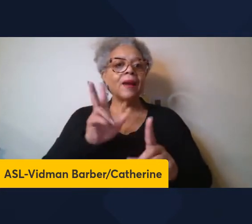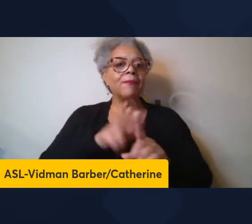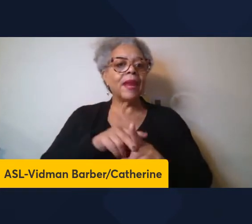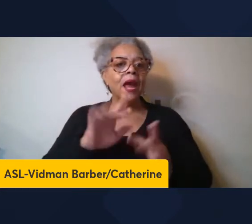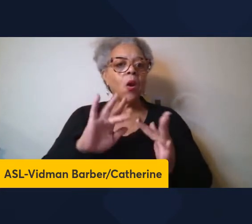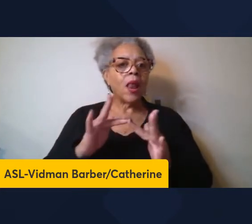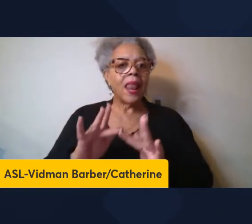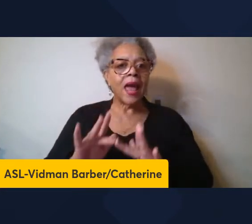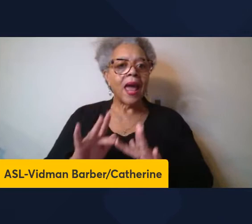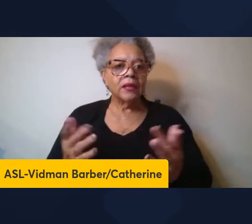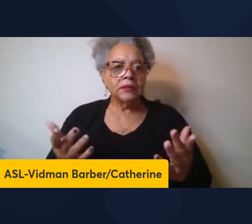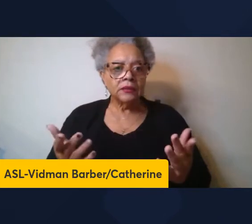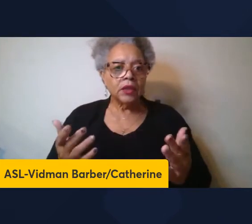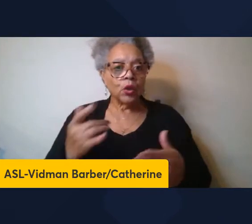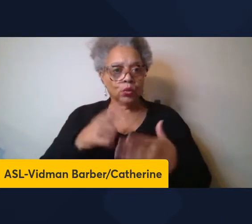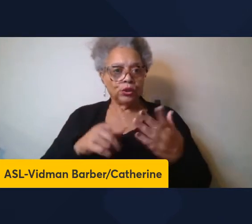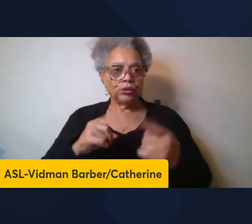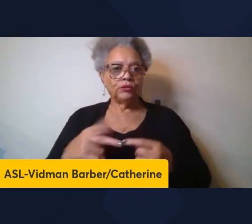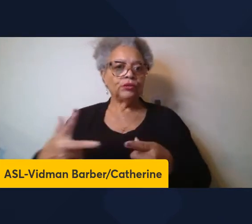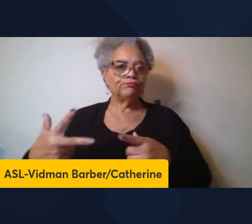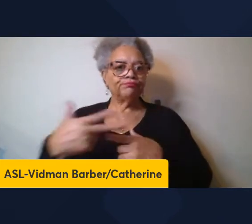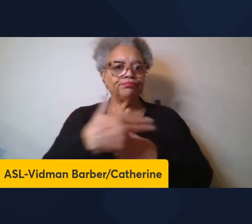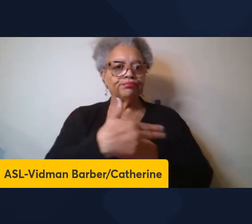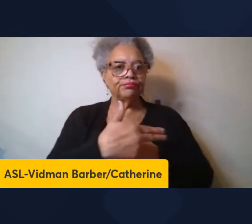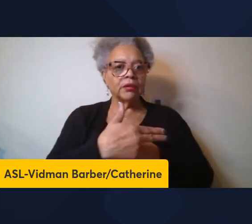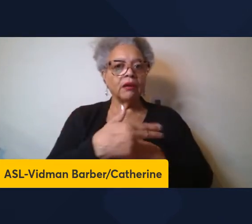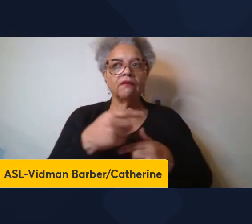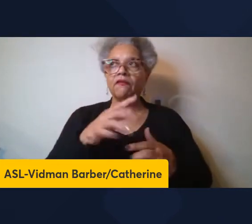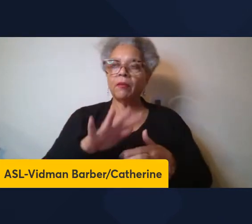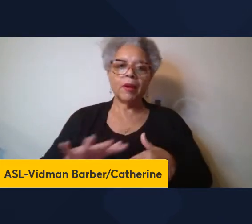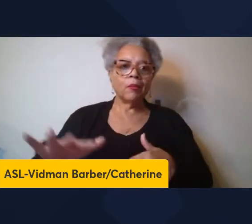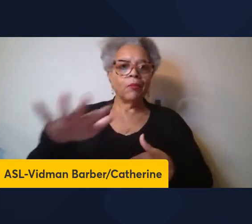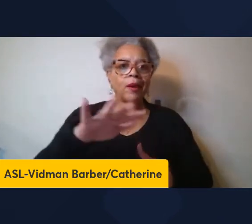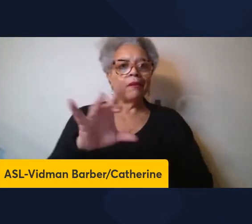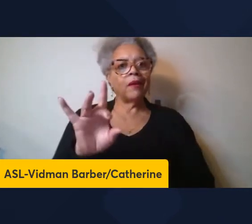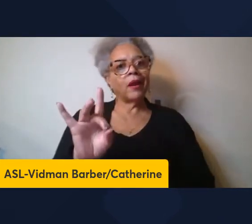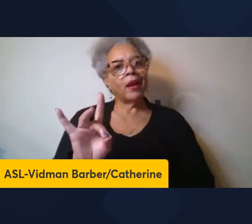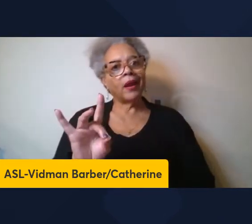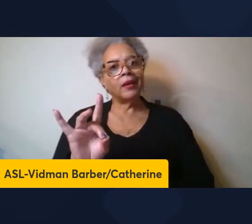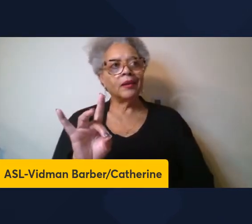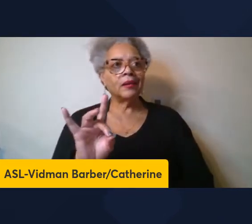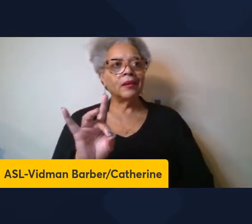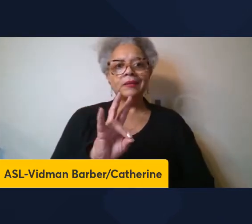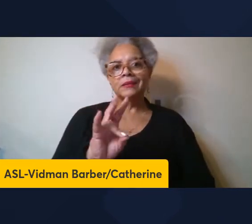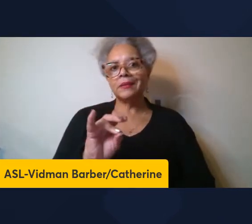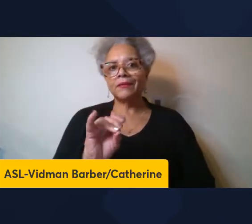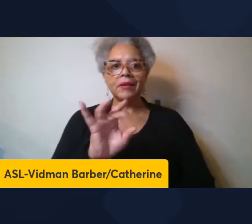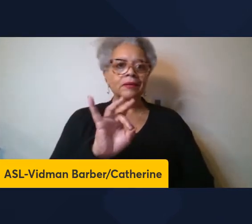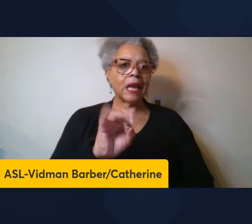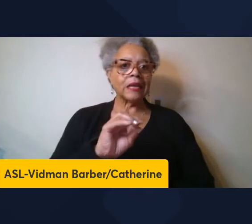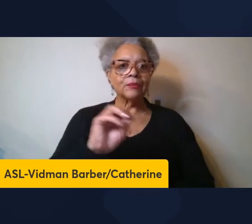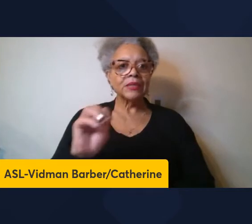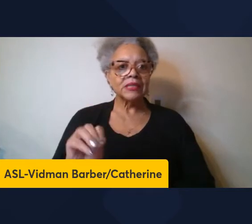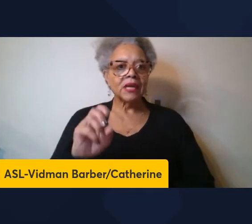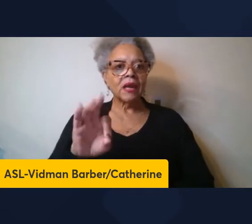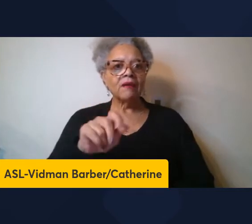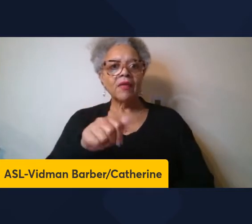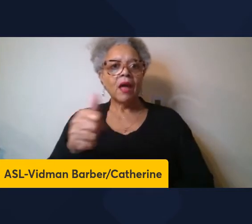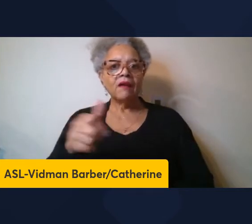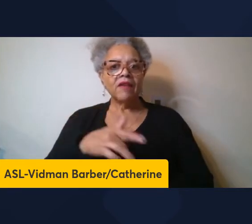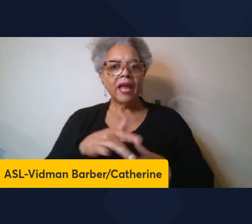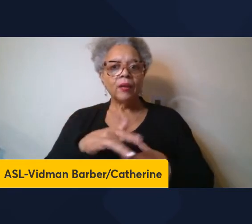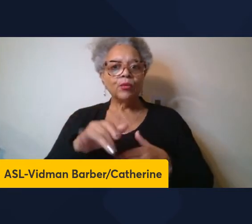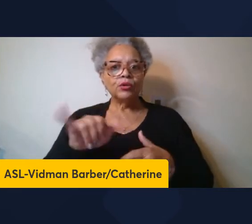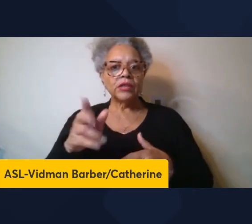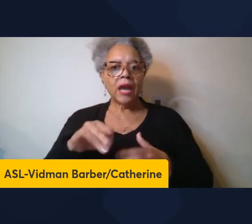you've done is essentially cut yourself off from about 80 to 70 to 80% of the job